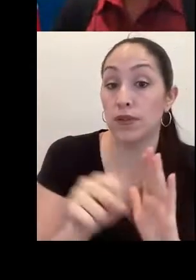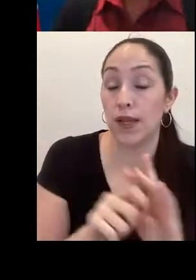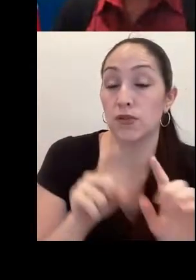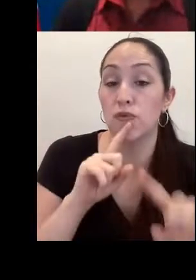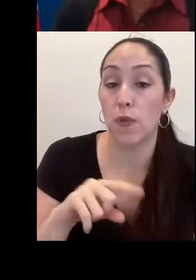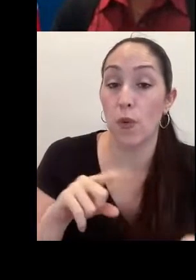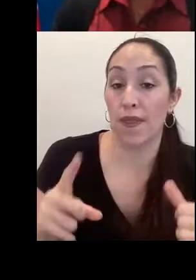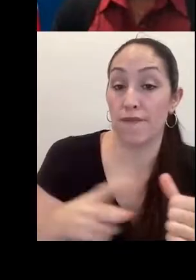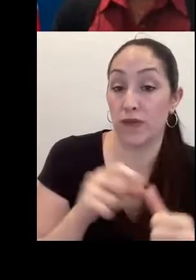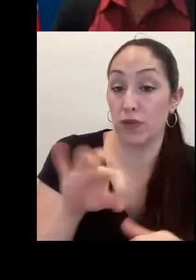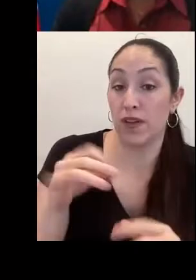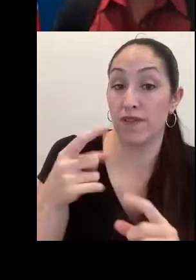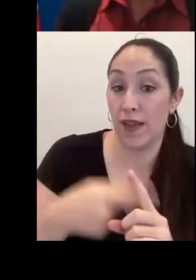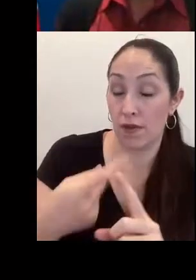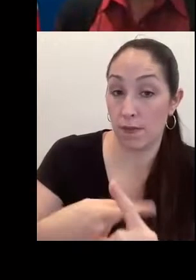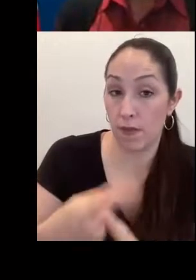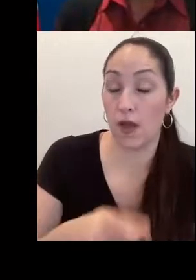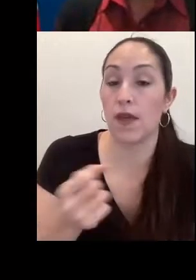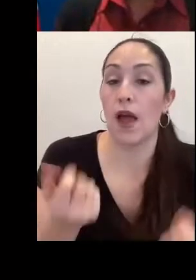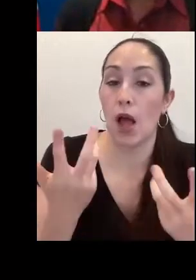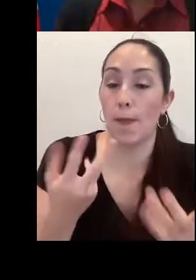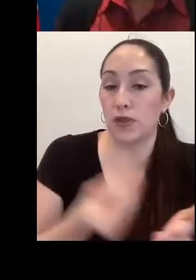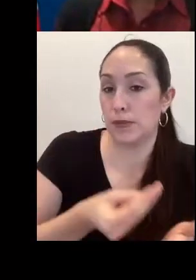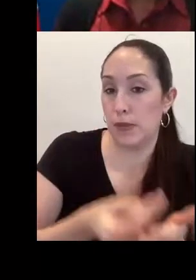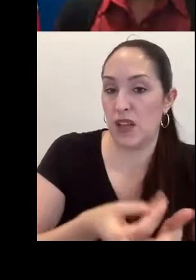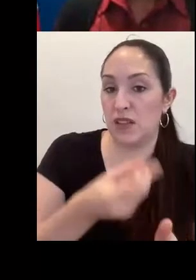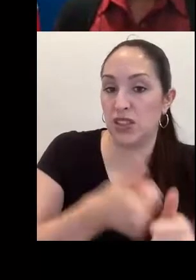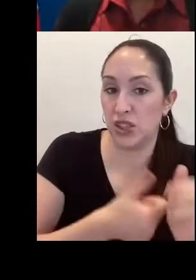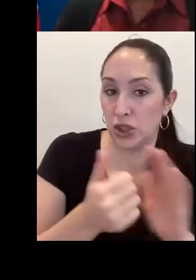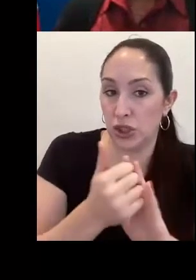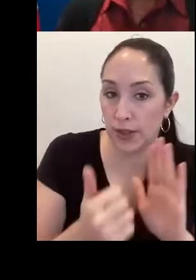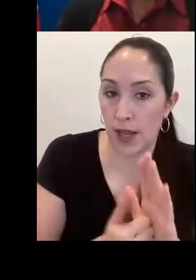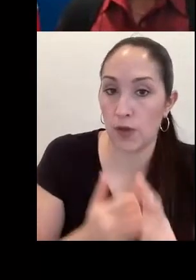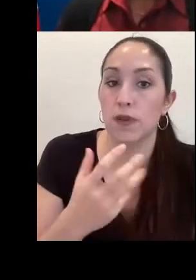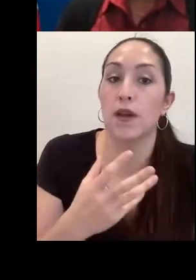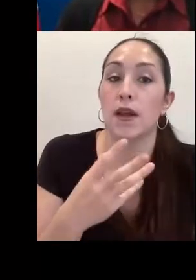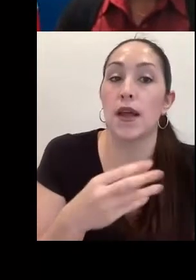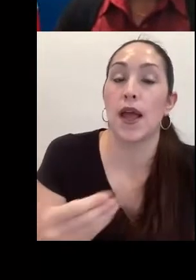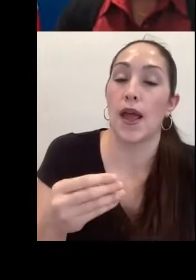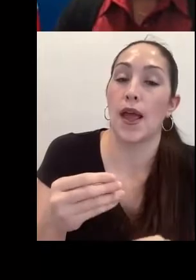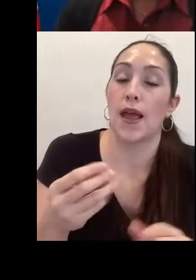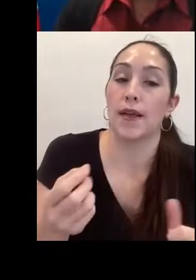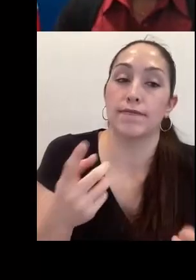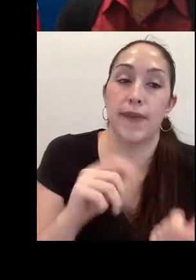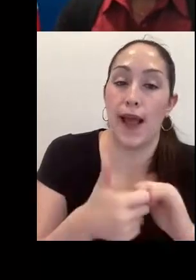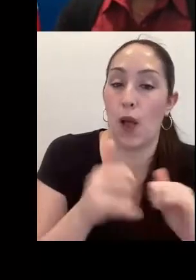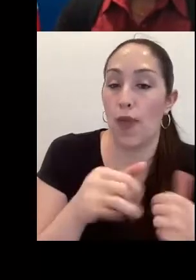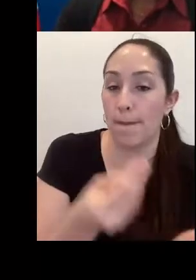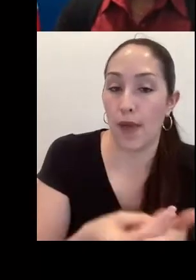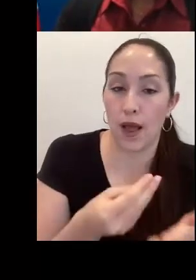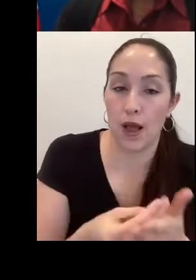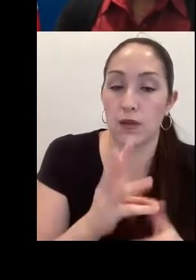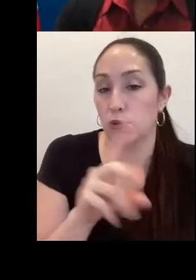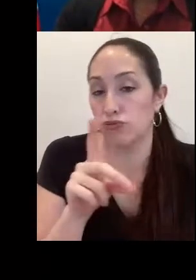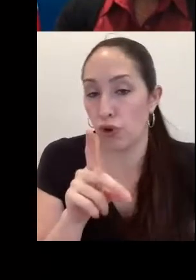account balances and the prior month's distribution information for all ABLE accounts in their program. SSA will